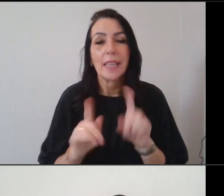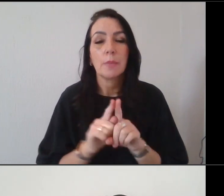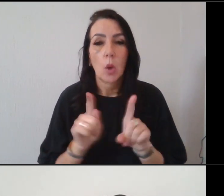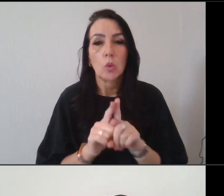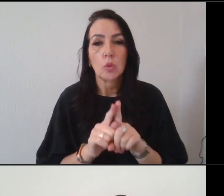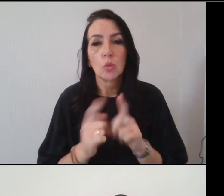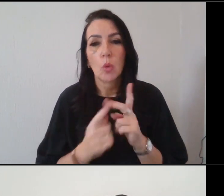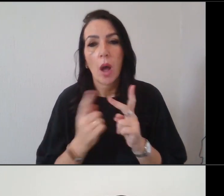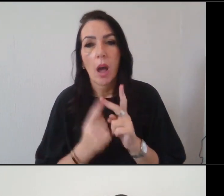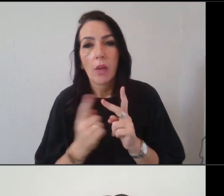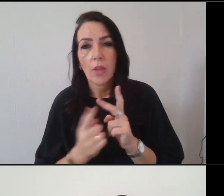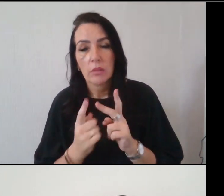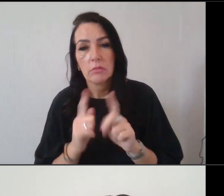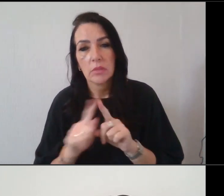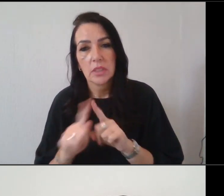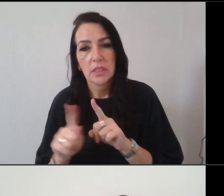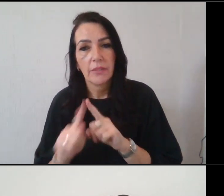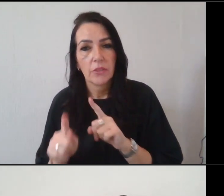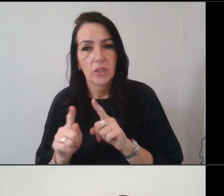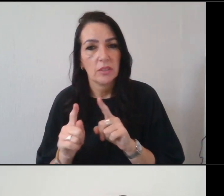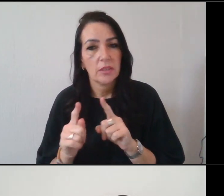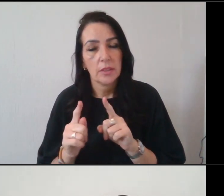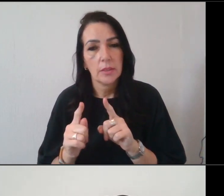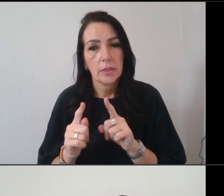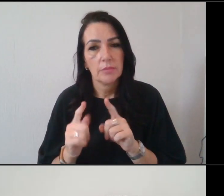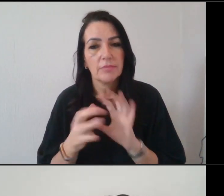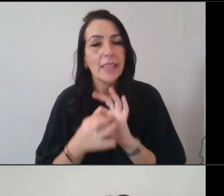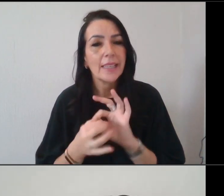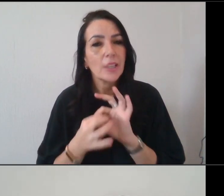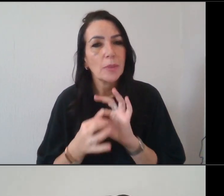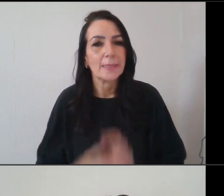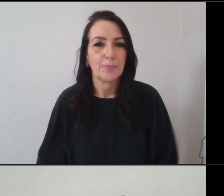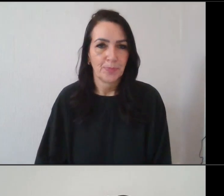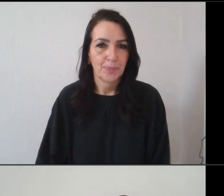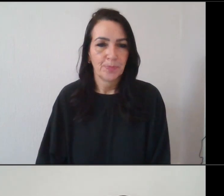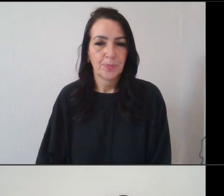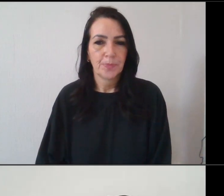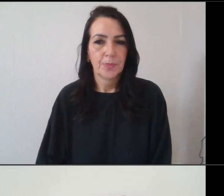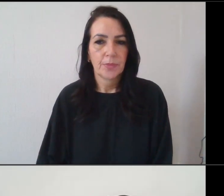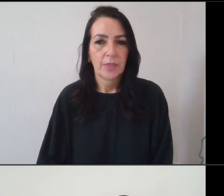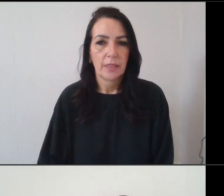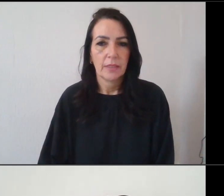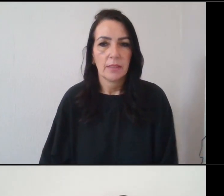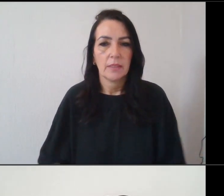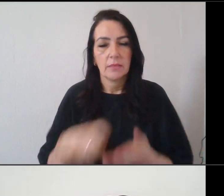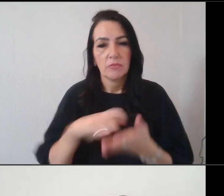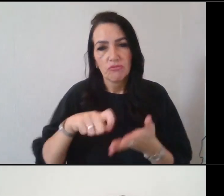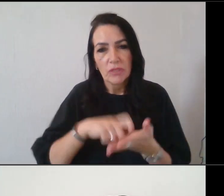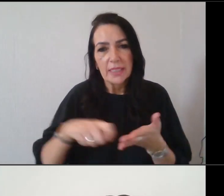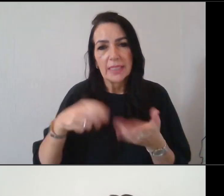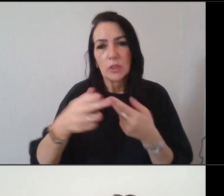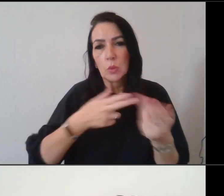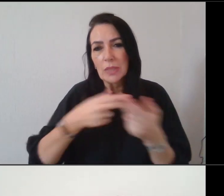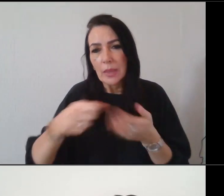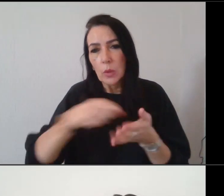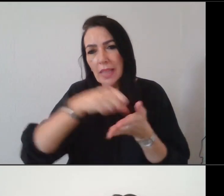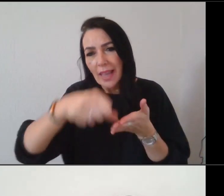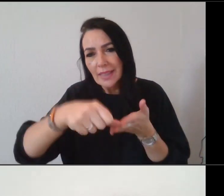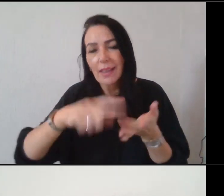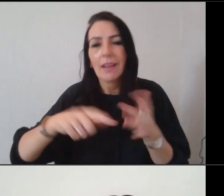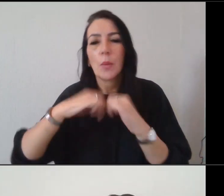other different styles of engagement. So from kind of written newsletters to